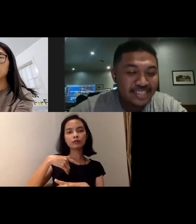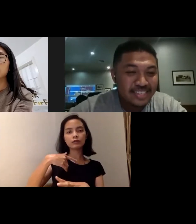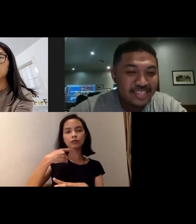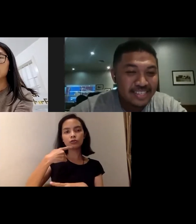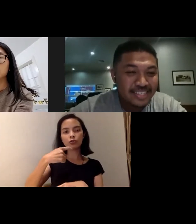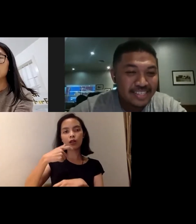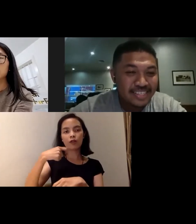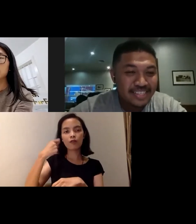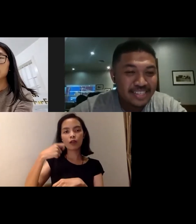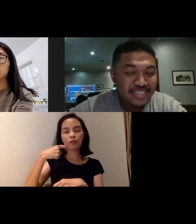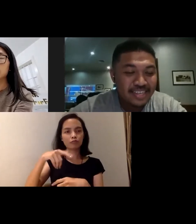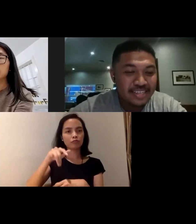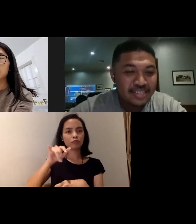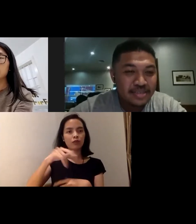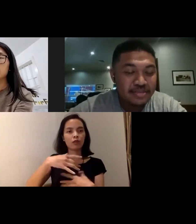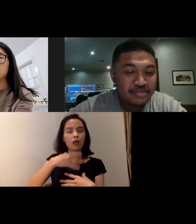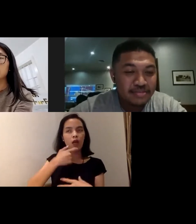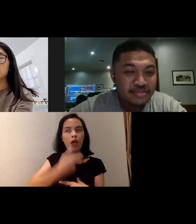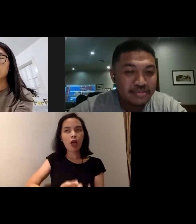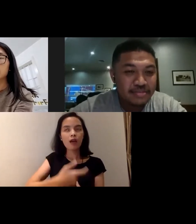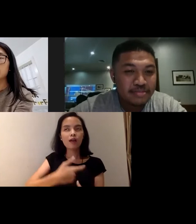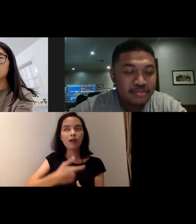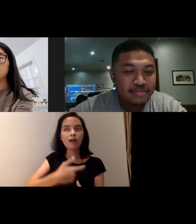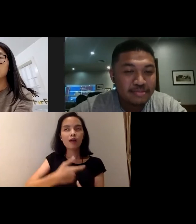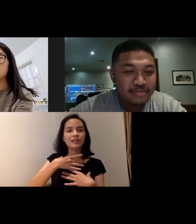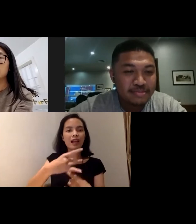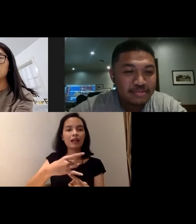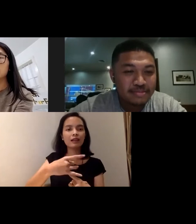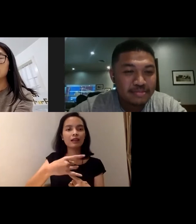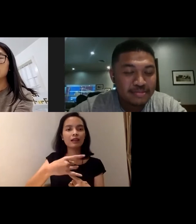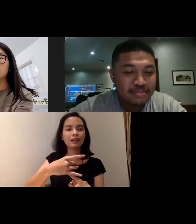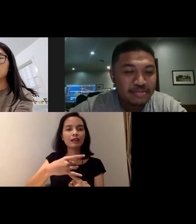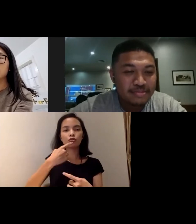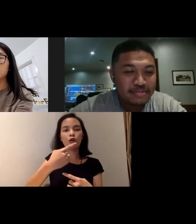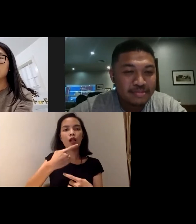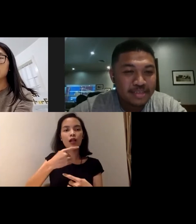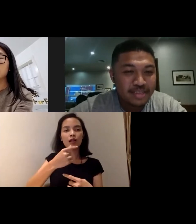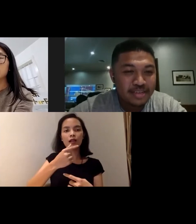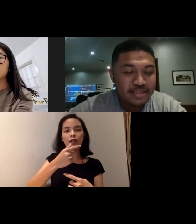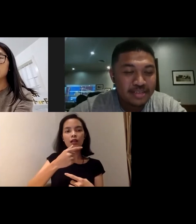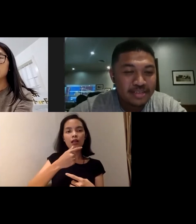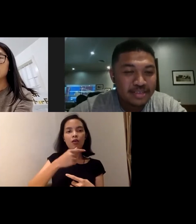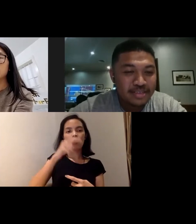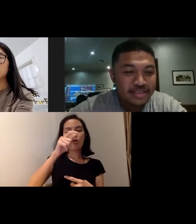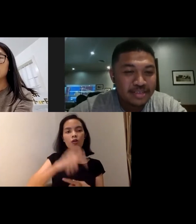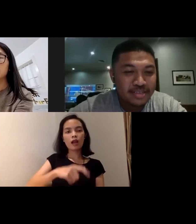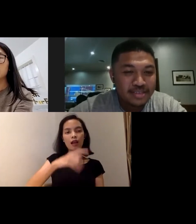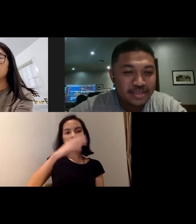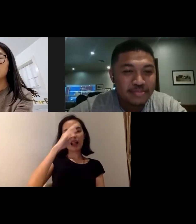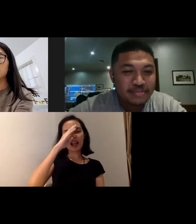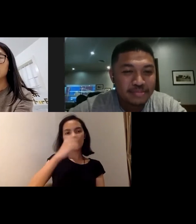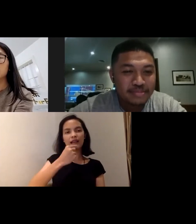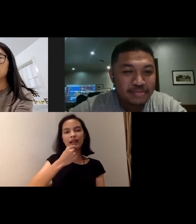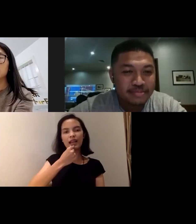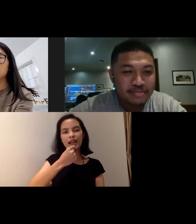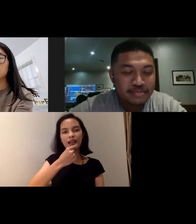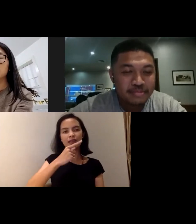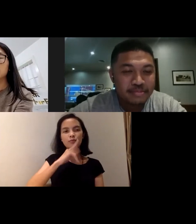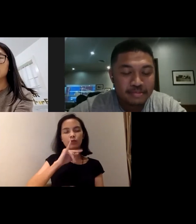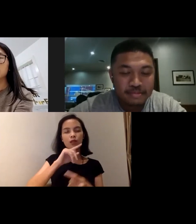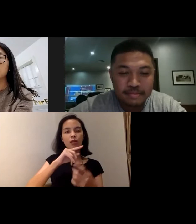find it very interesting that the first scene that we see is the plus size guy who seems to be very conflicted